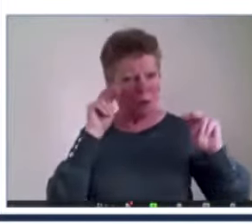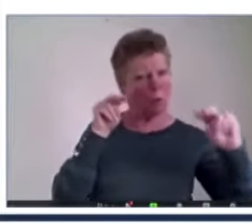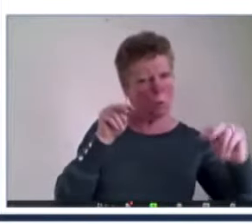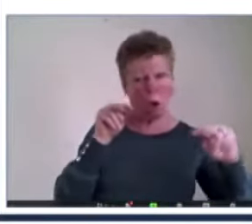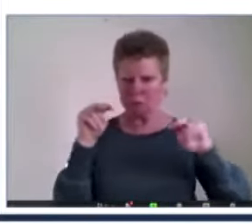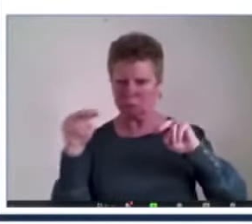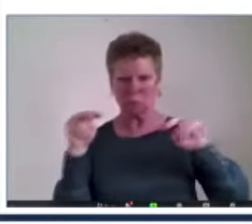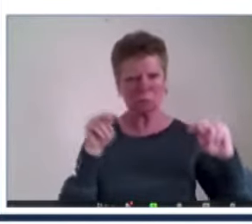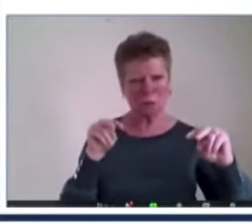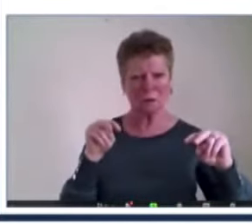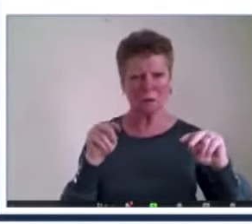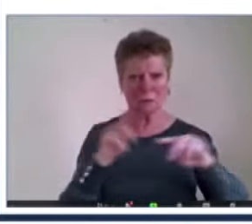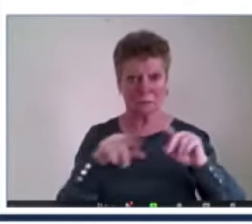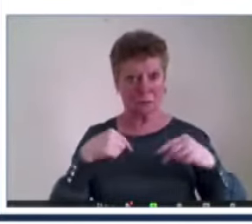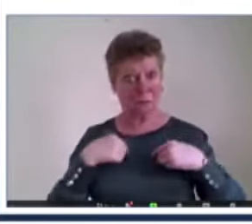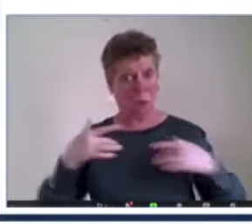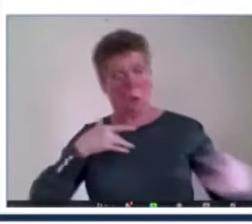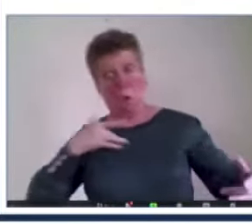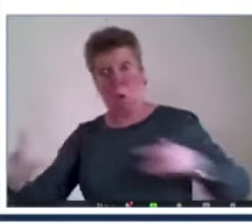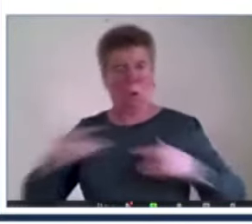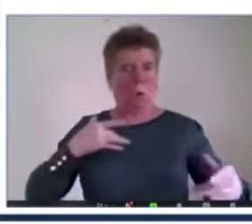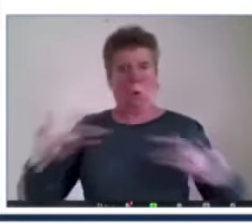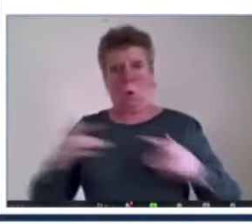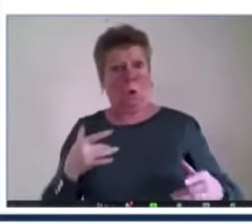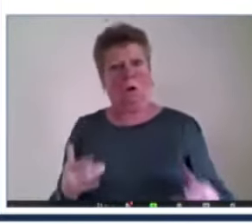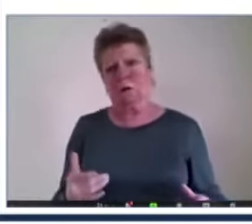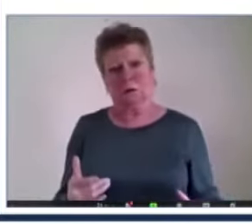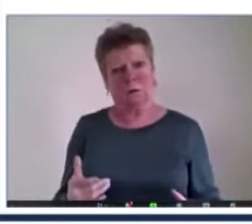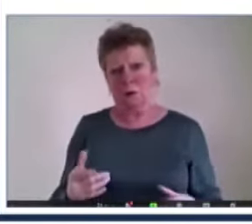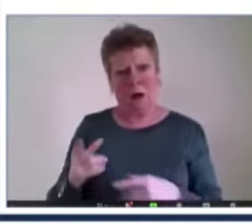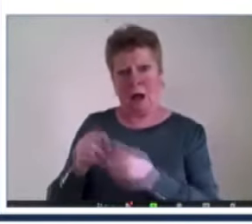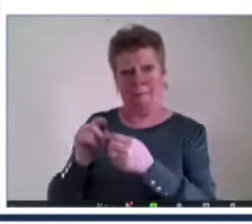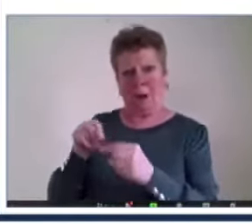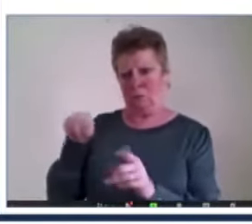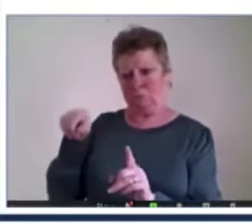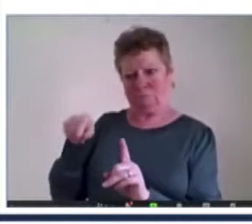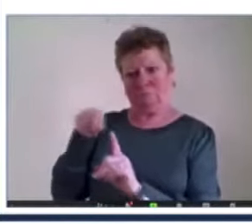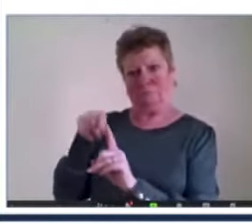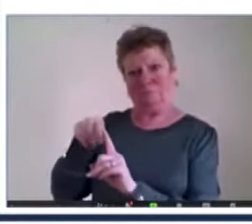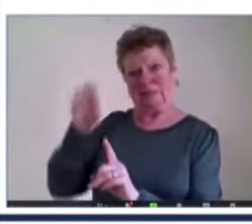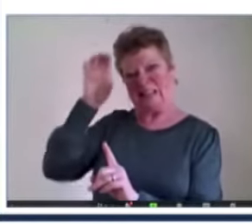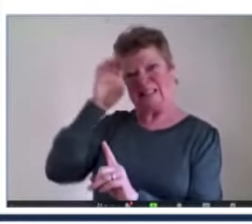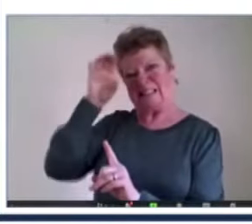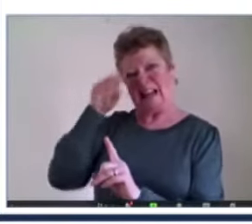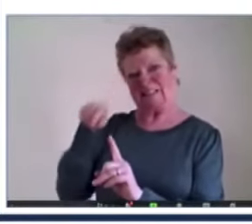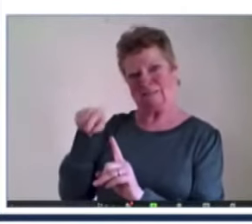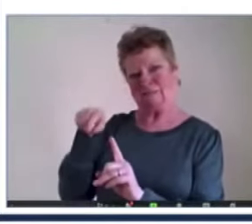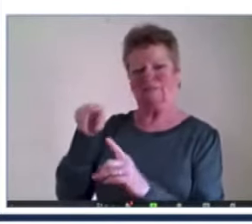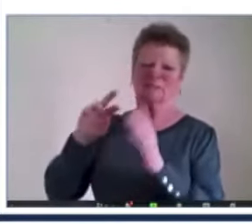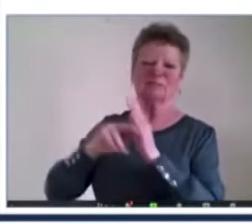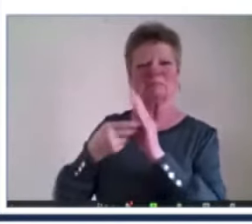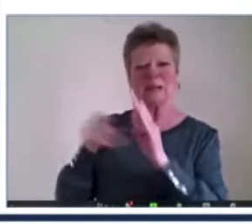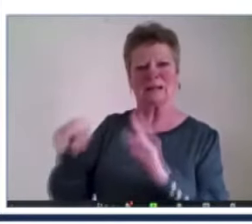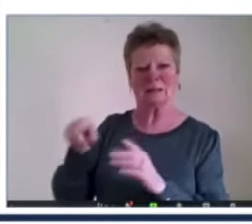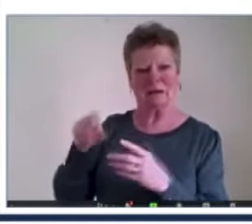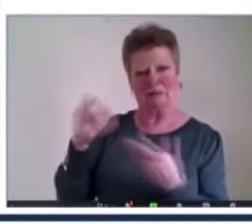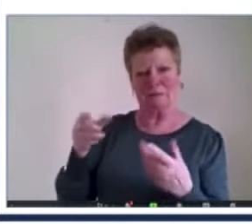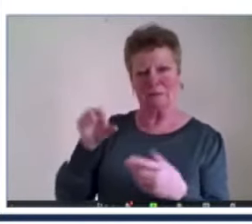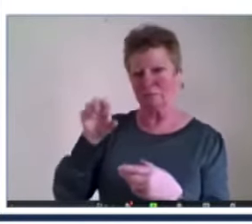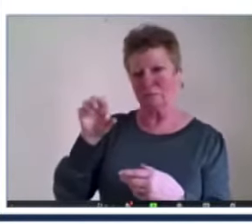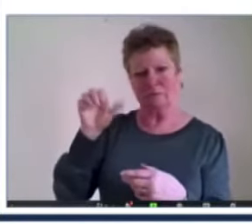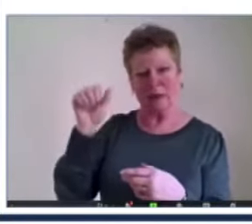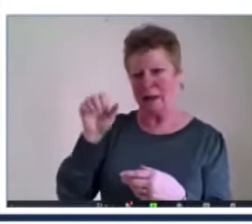I'm not overly concerned about the cousin of Omicron having any greater impact than Omicron is currently having